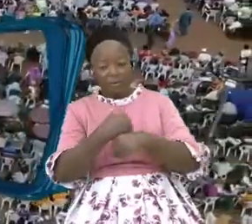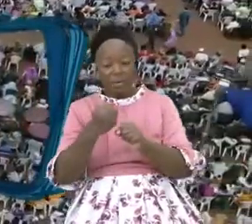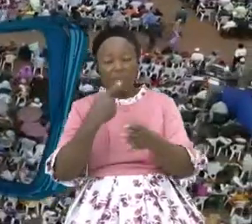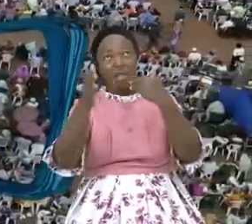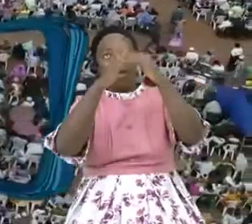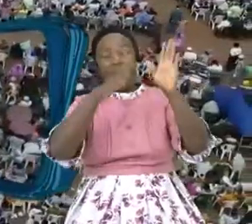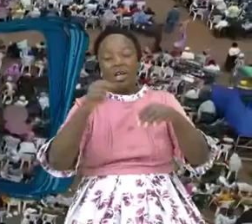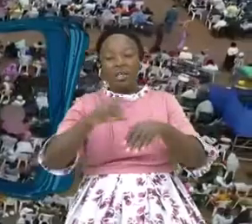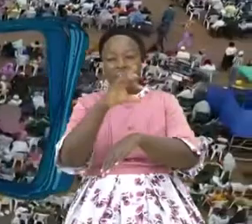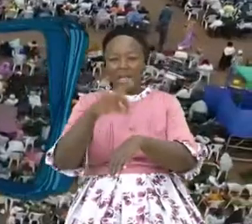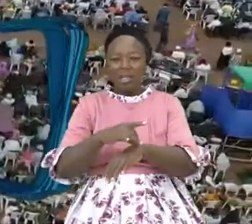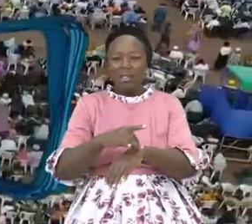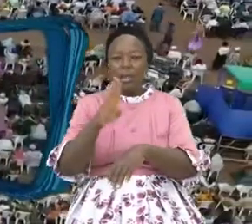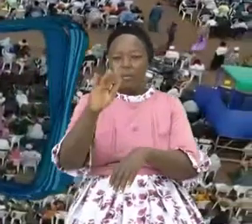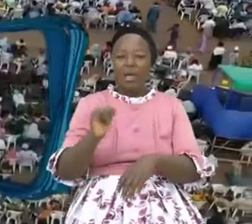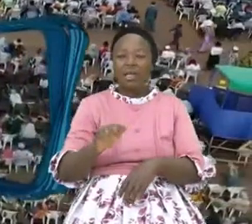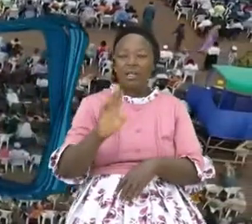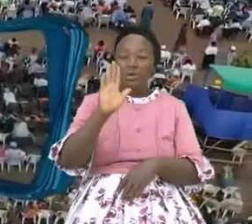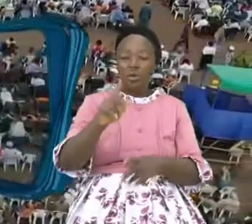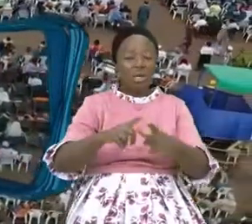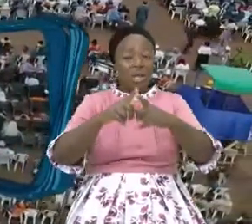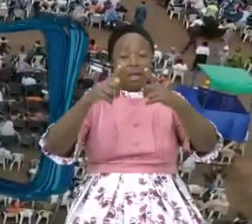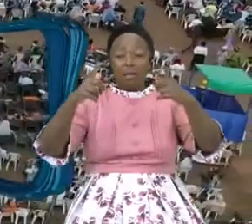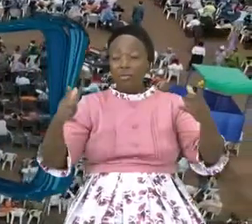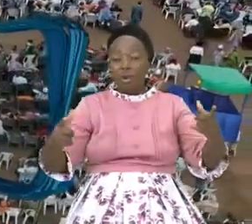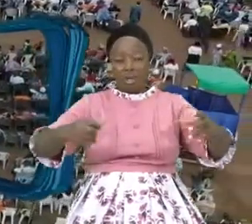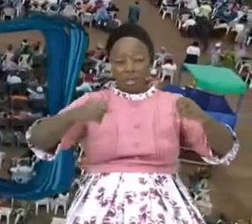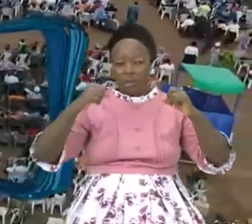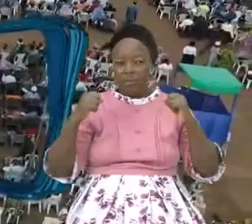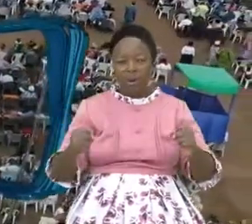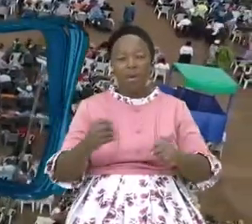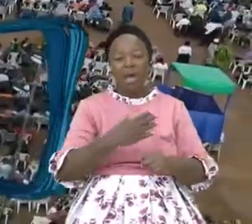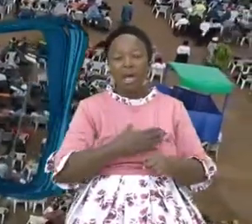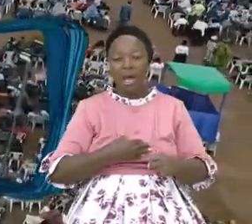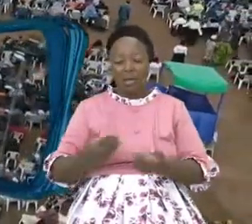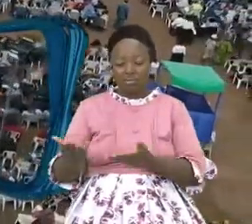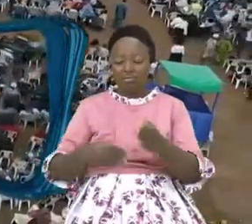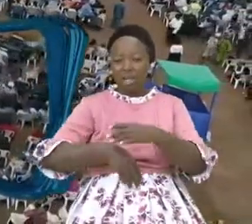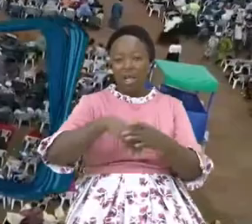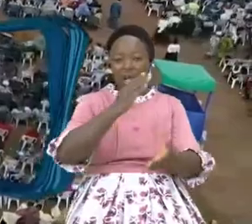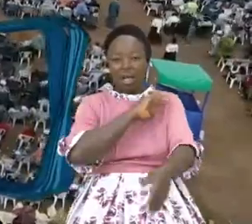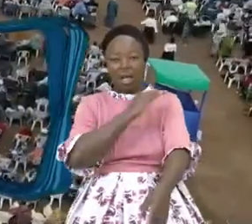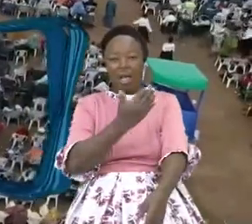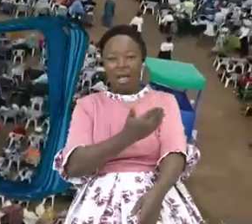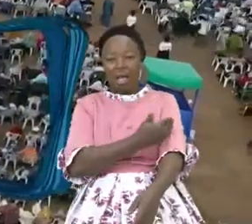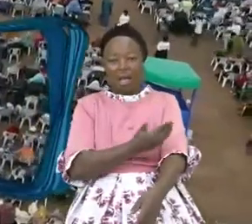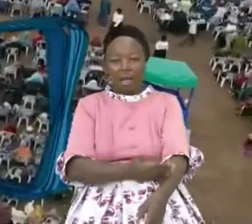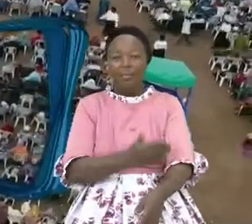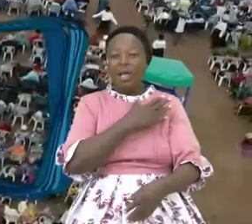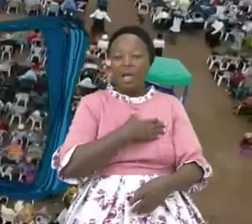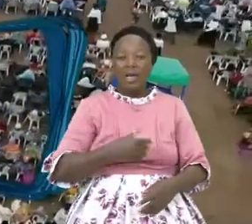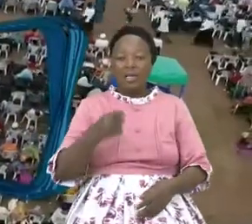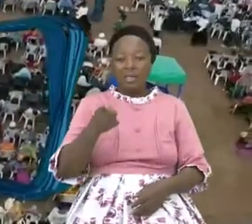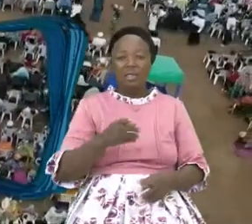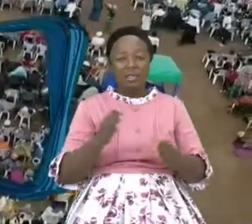the earth by thy great power and stretch out arm, and there is